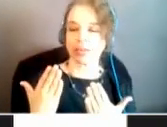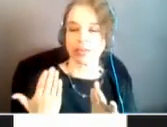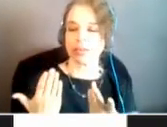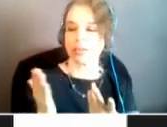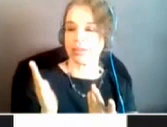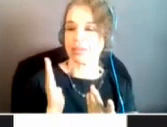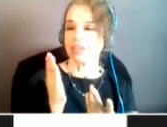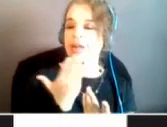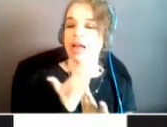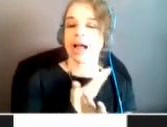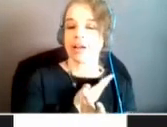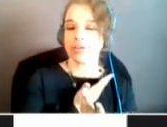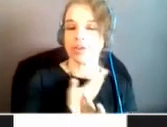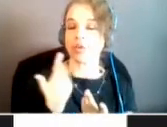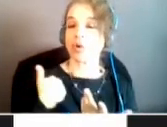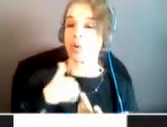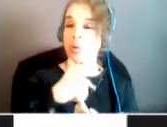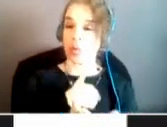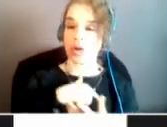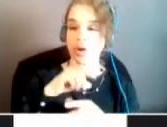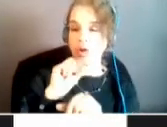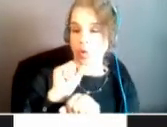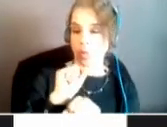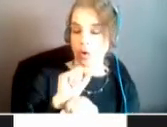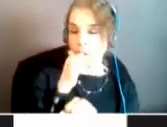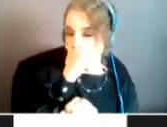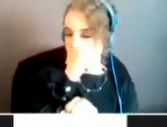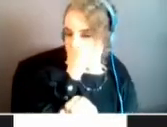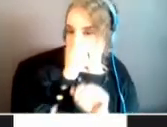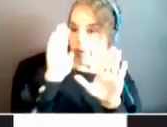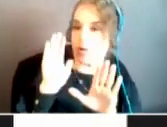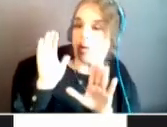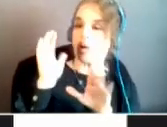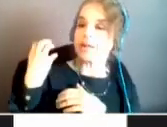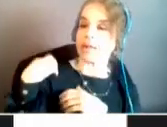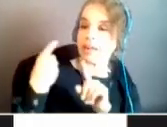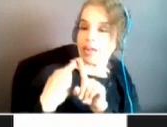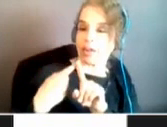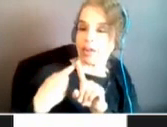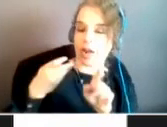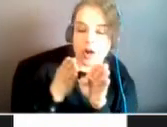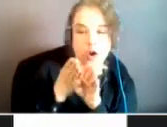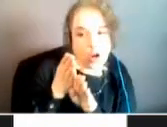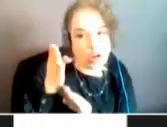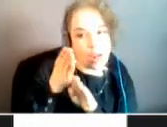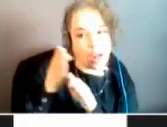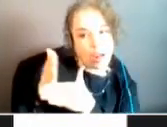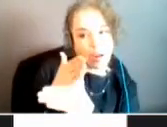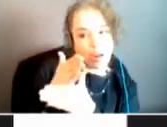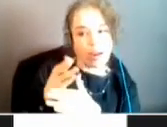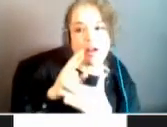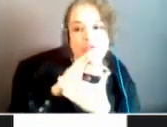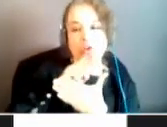in our presentation, we have Jocelyn Franco, one of our co-chairs from the Measuring and Sharing